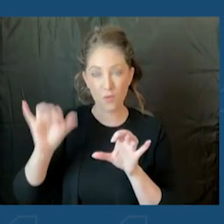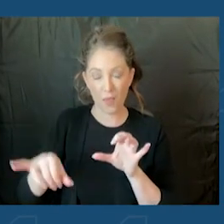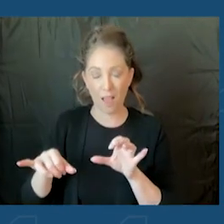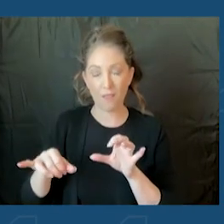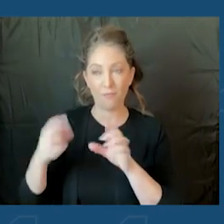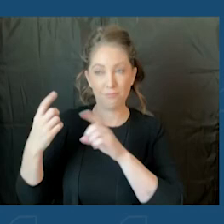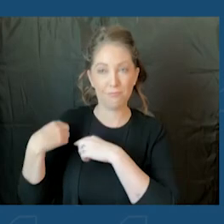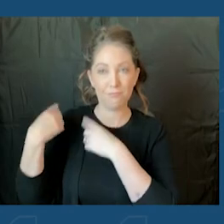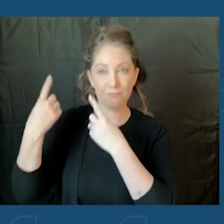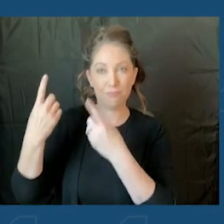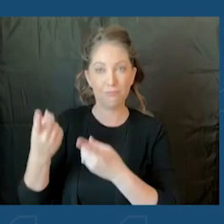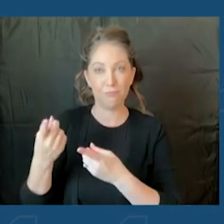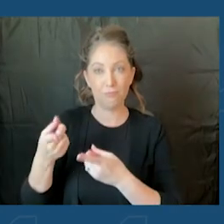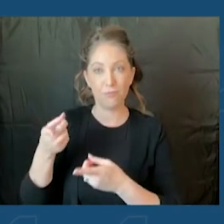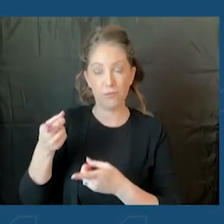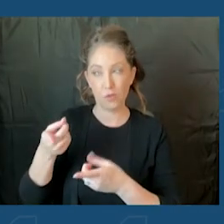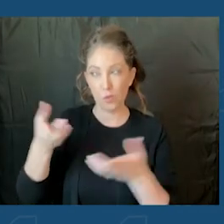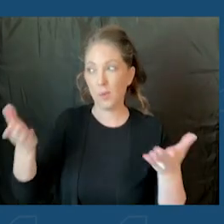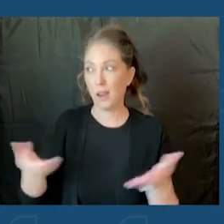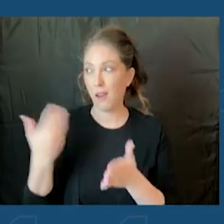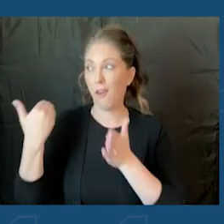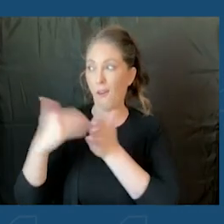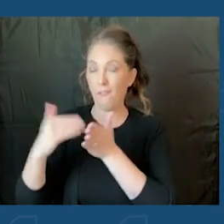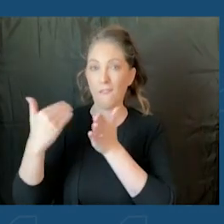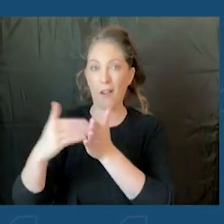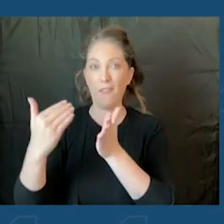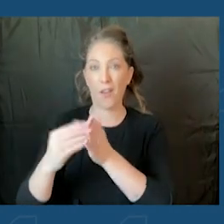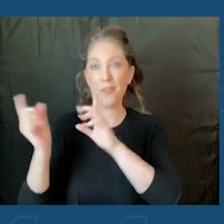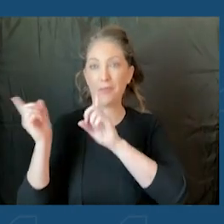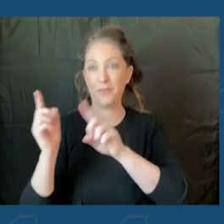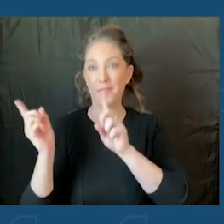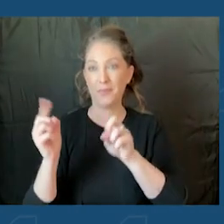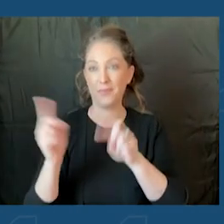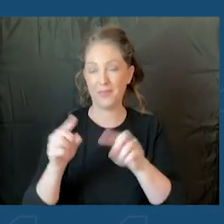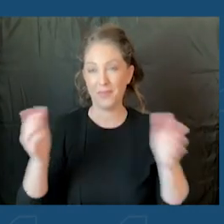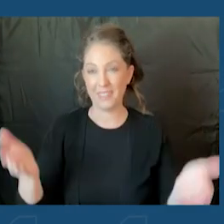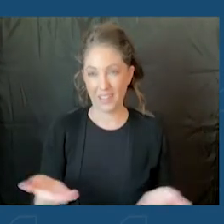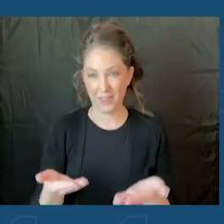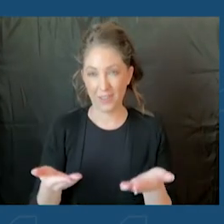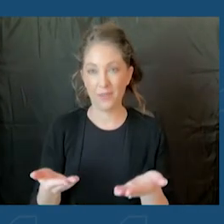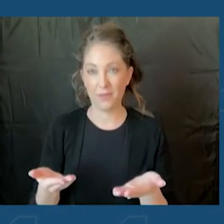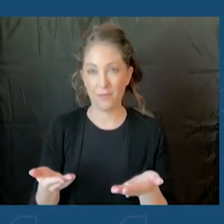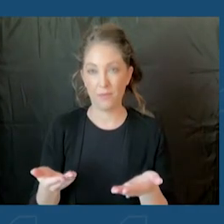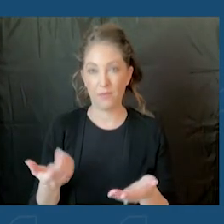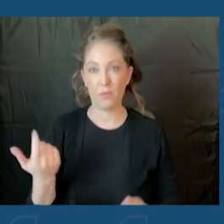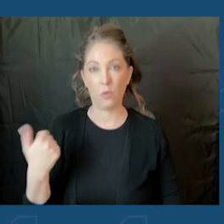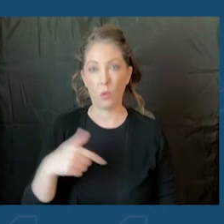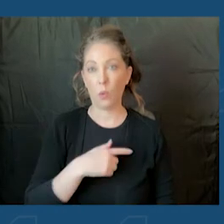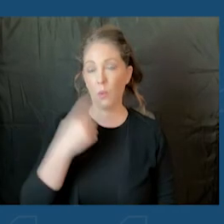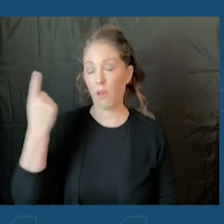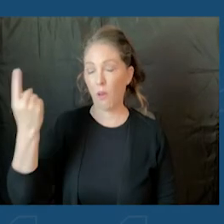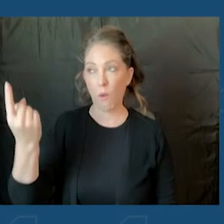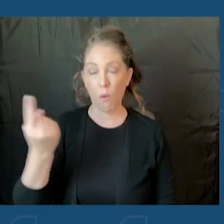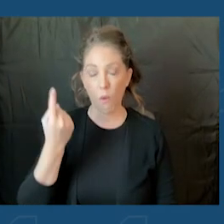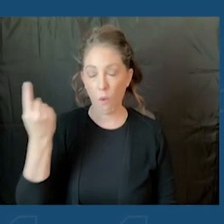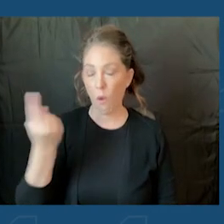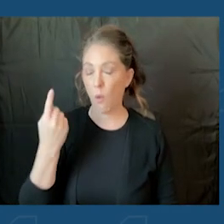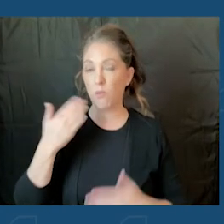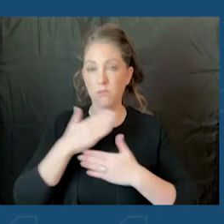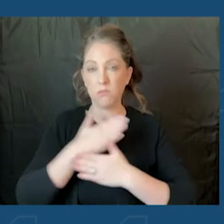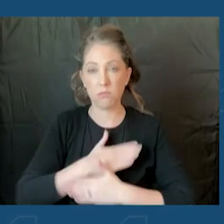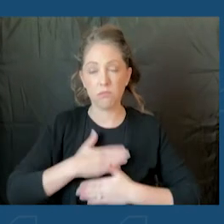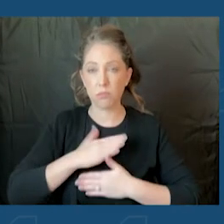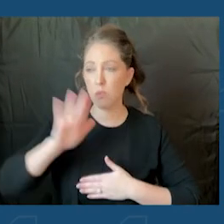been here so often. And we have always appreciated the governor's support,